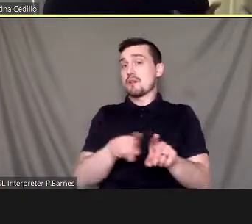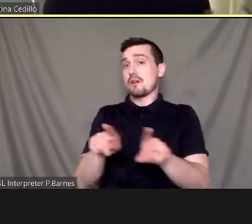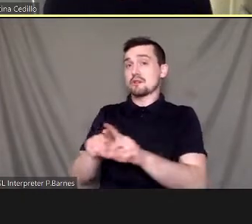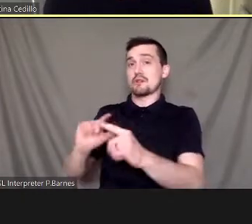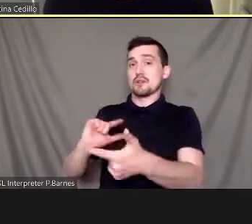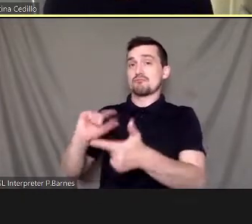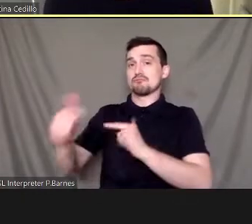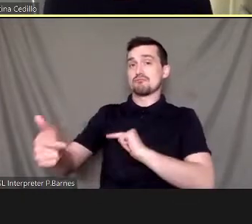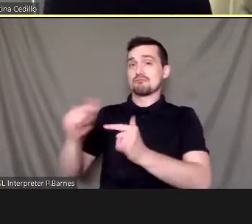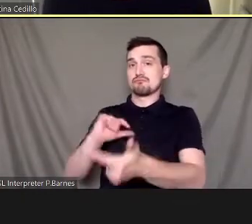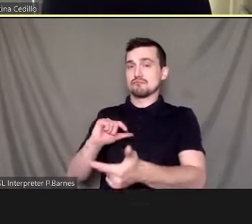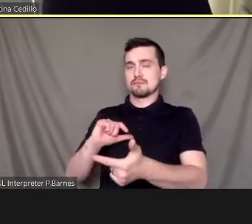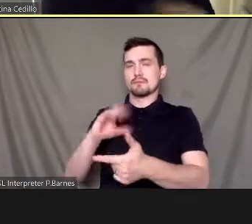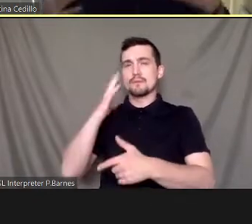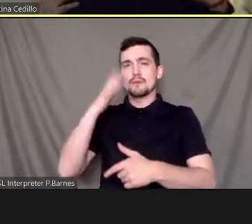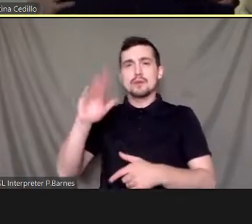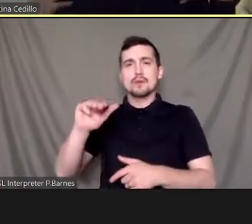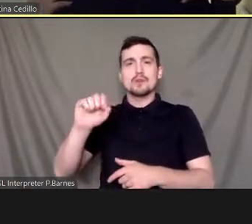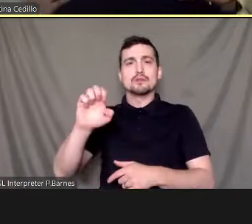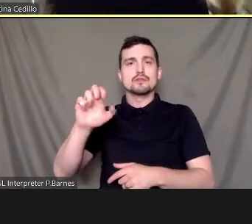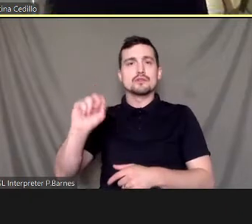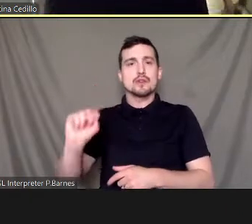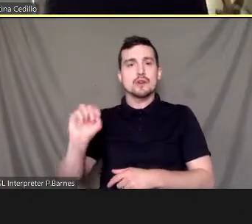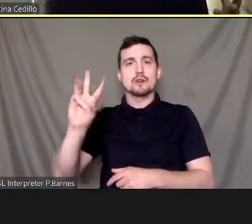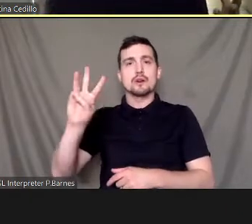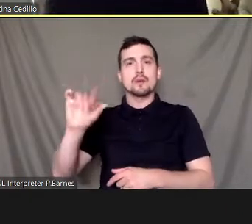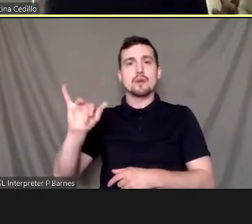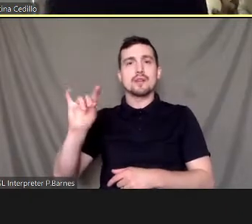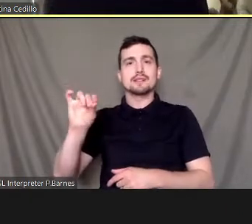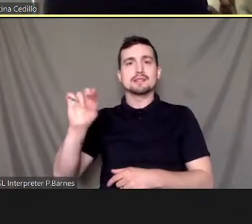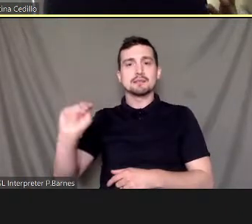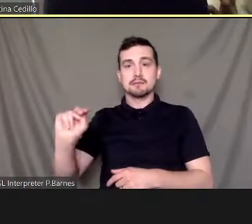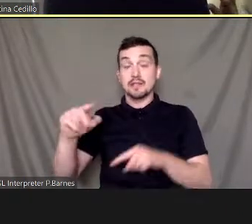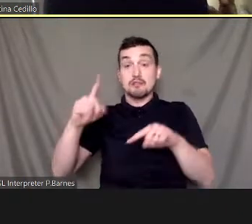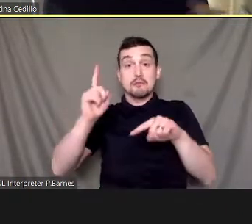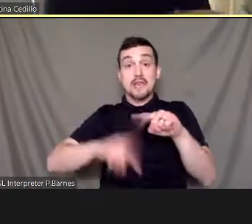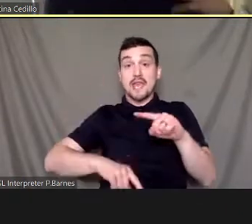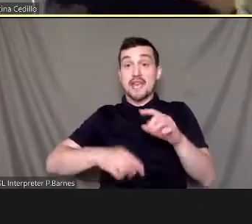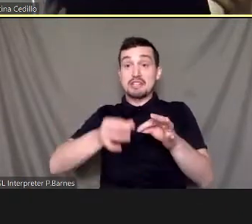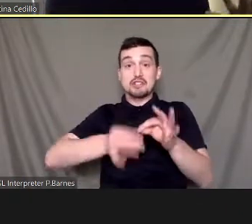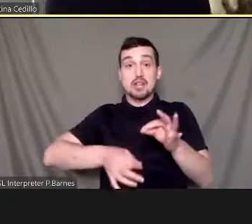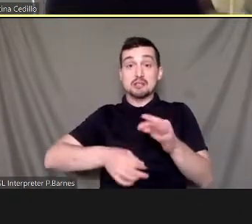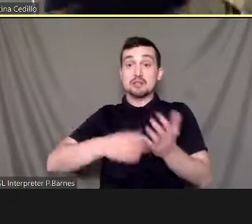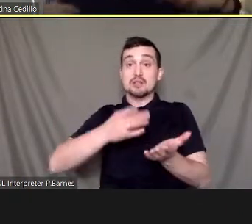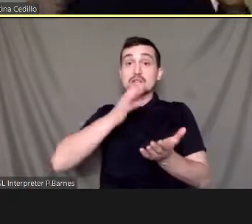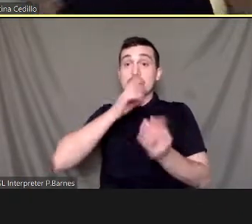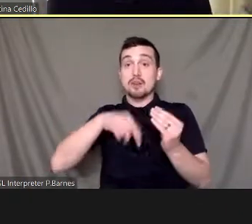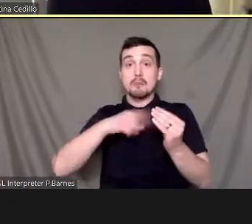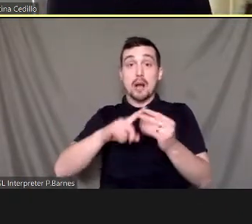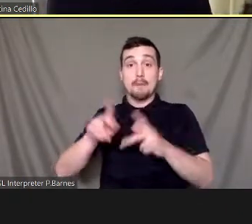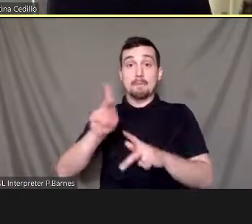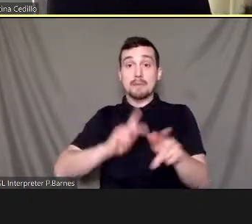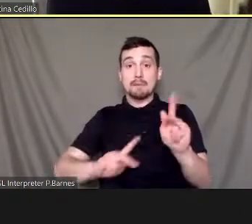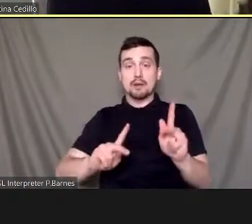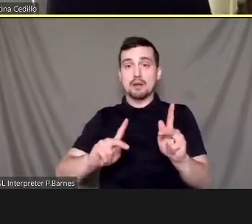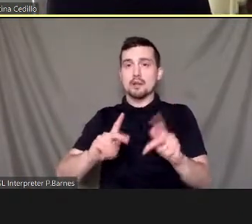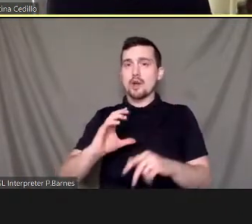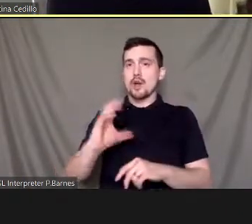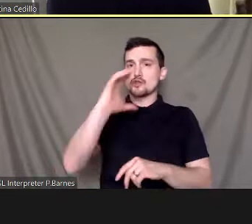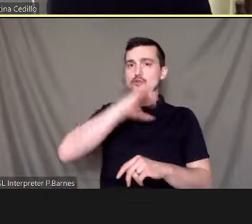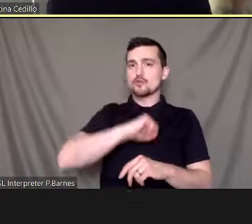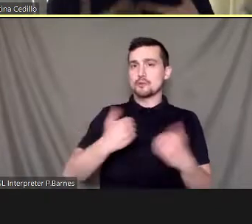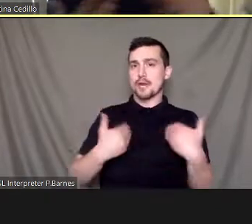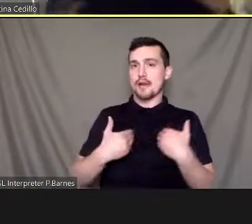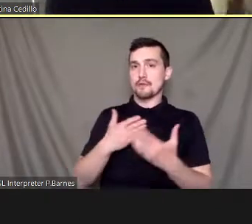Sean Wilson talks about this. You can't just talk about people and assume that you have the right to talk about